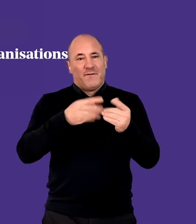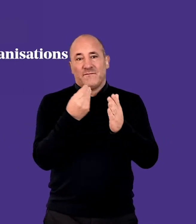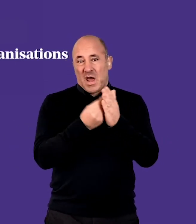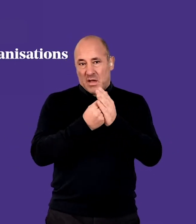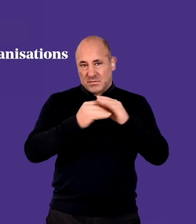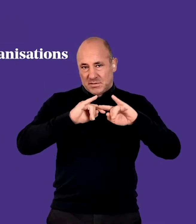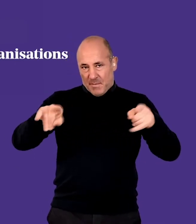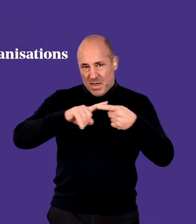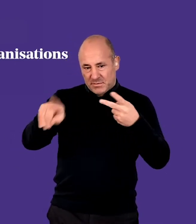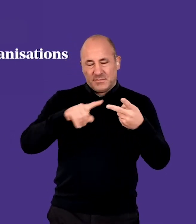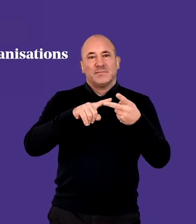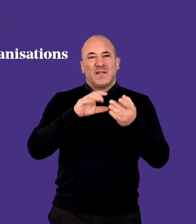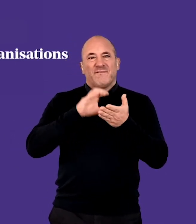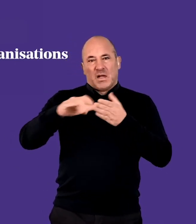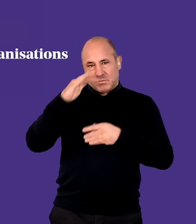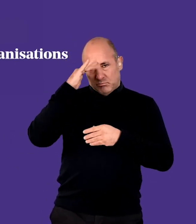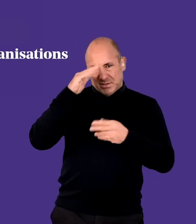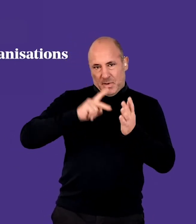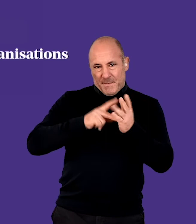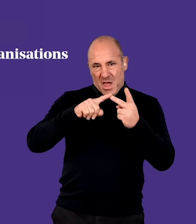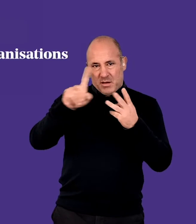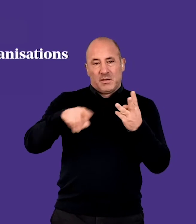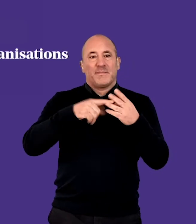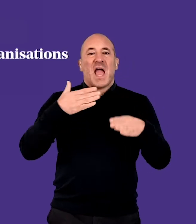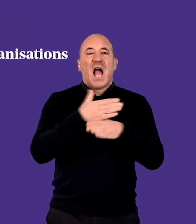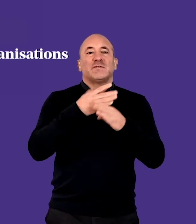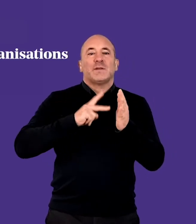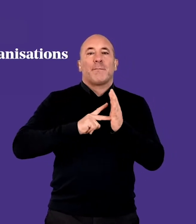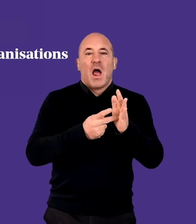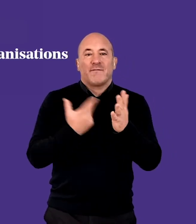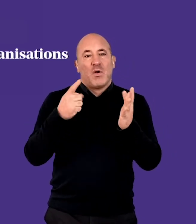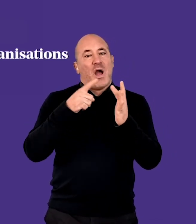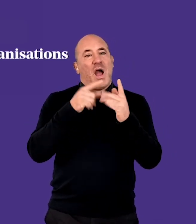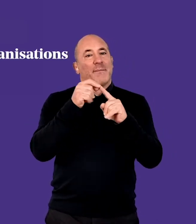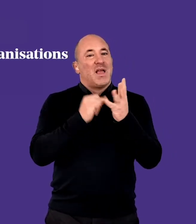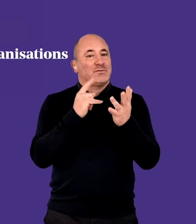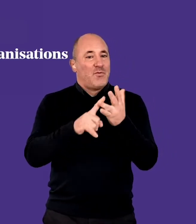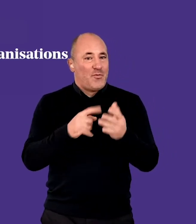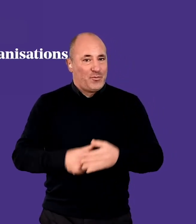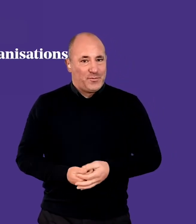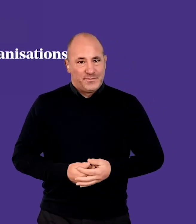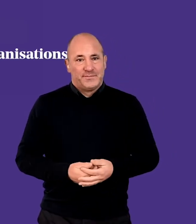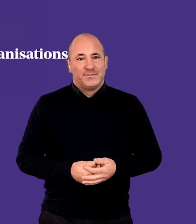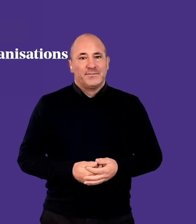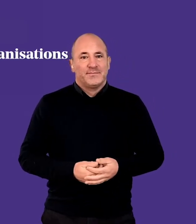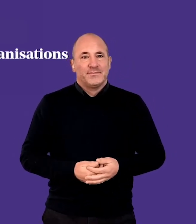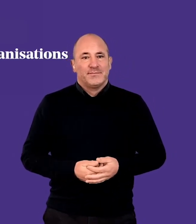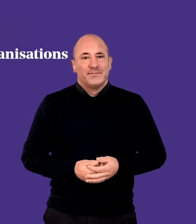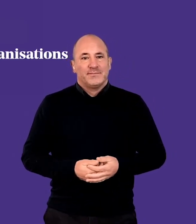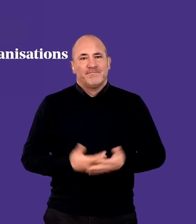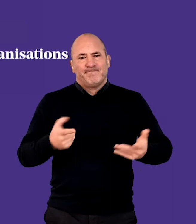application: the financial template, the investment principle plan, and the activity plan for investment principles